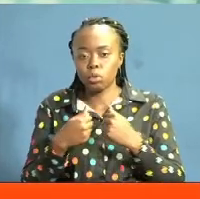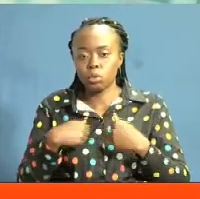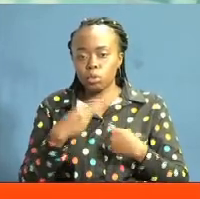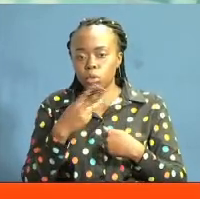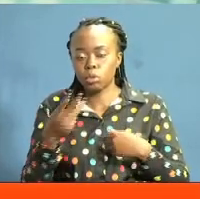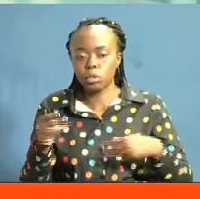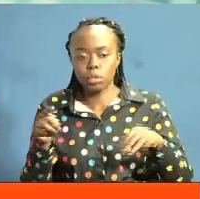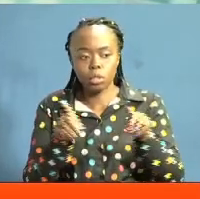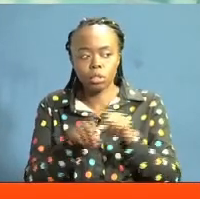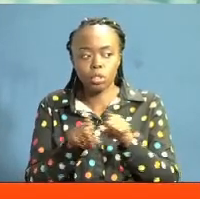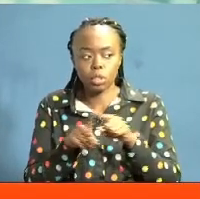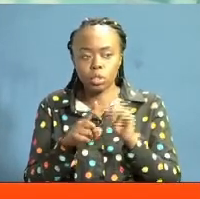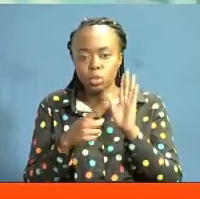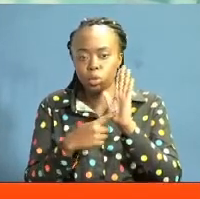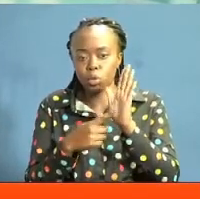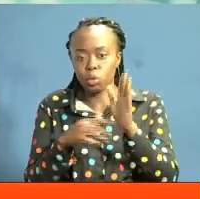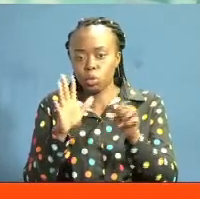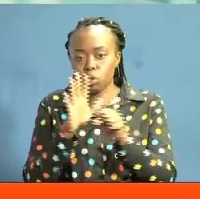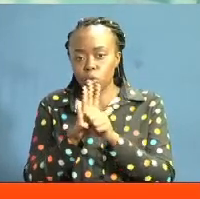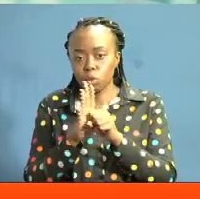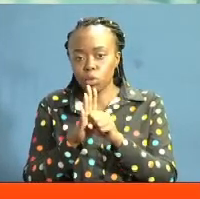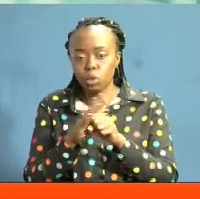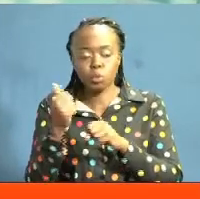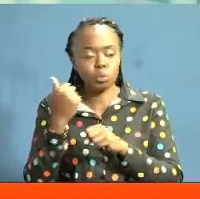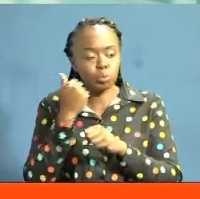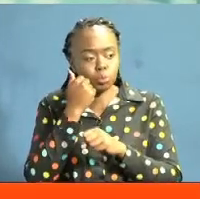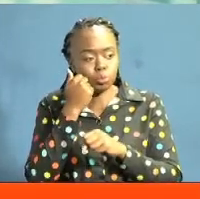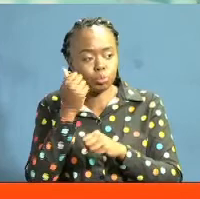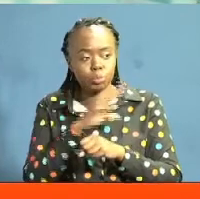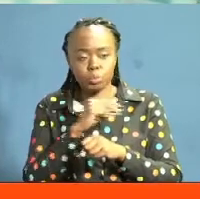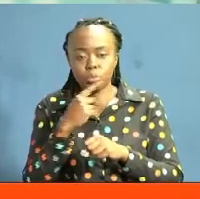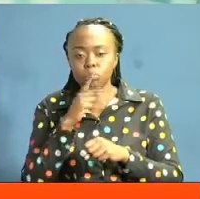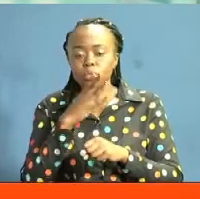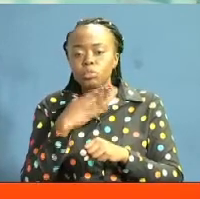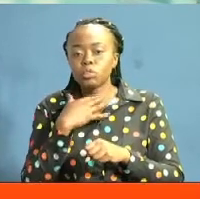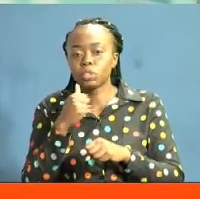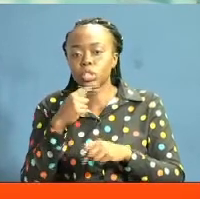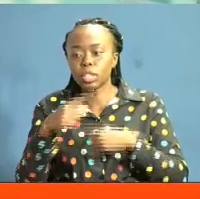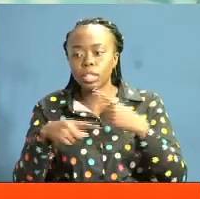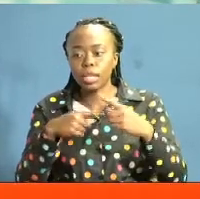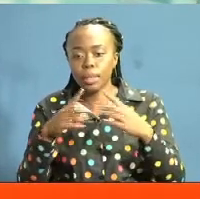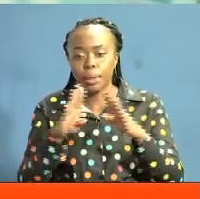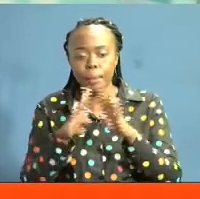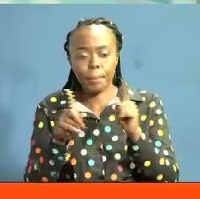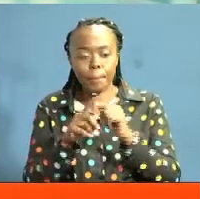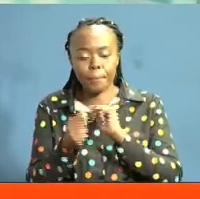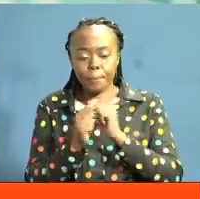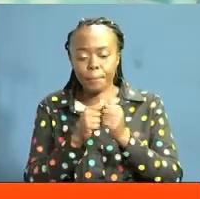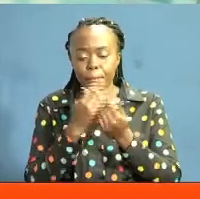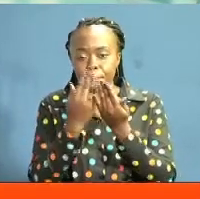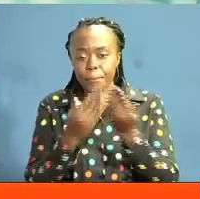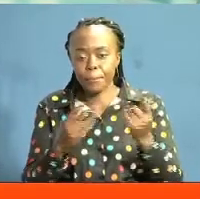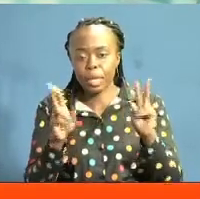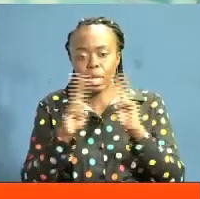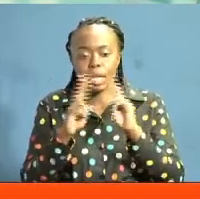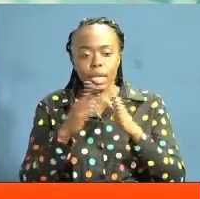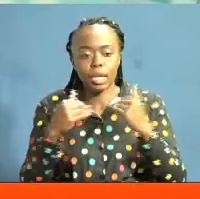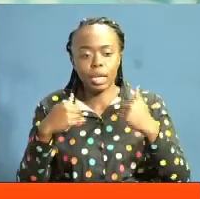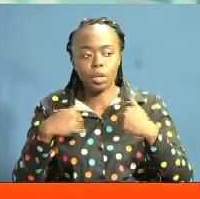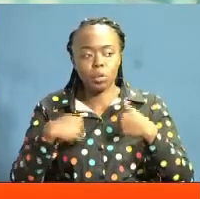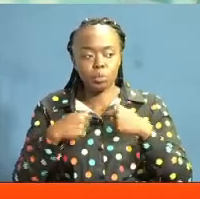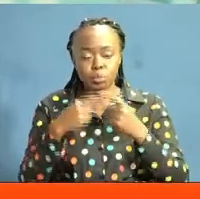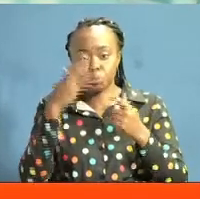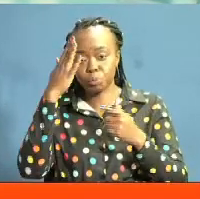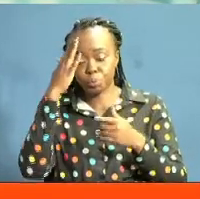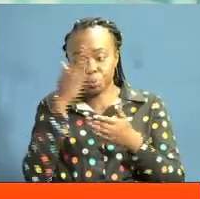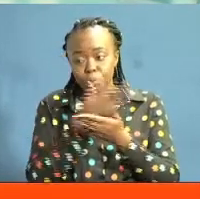are also express a lot of sadness. And they don't want to play games with other children because they're already hurting. Mm-hmm. And you